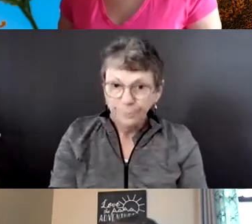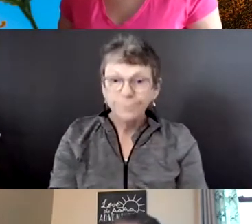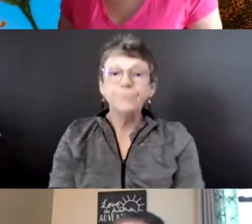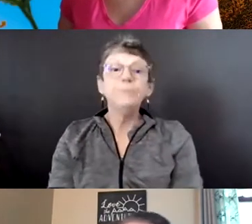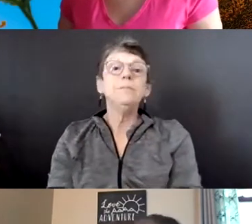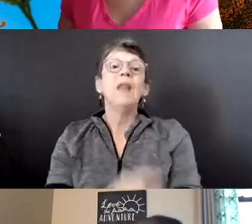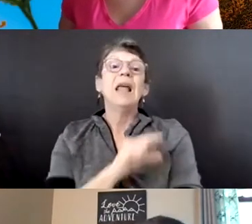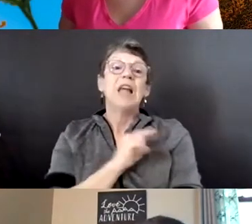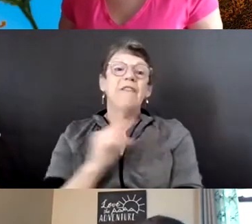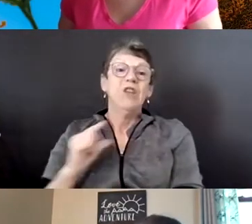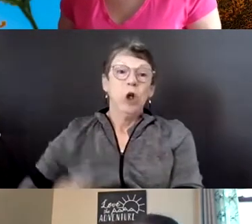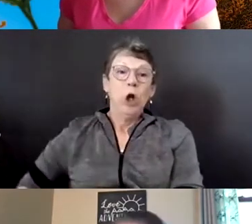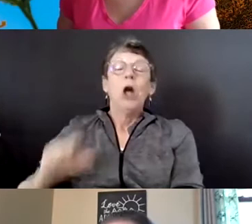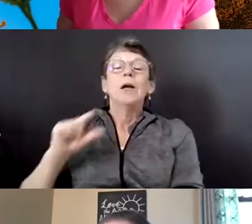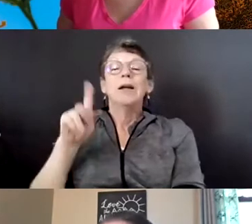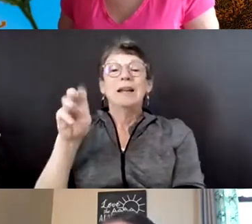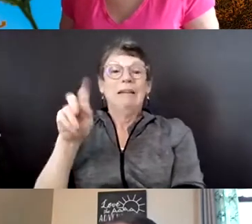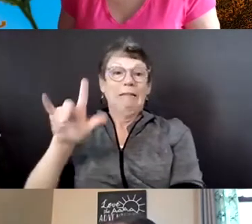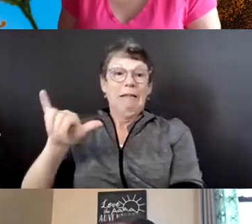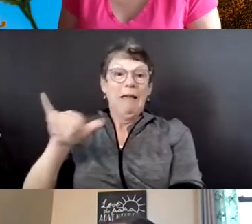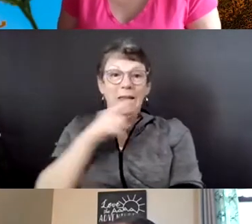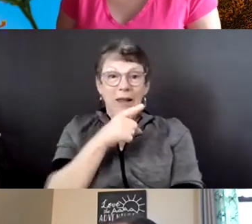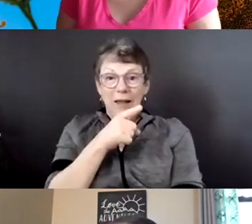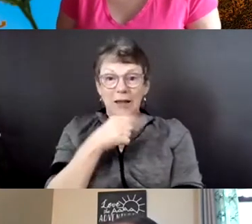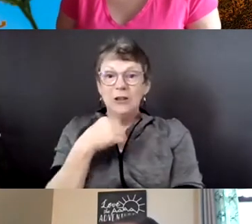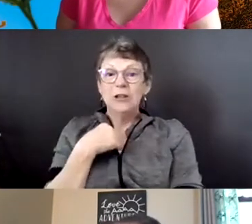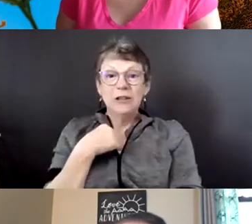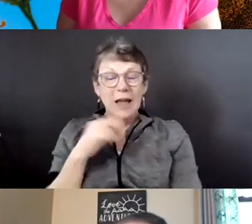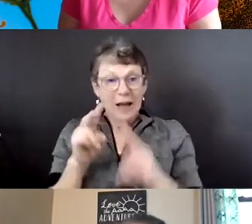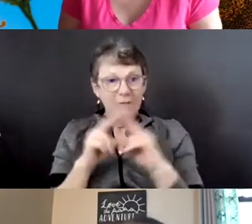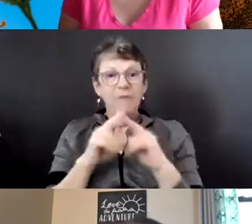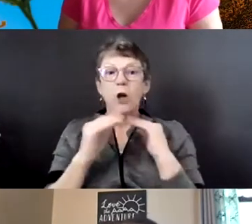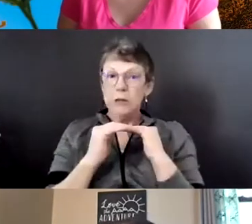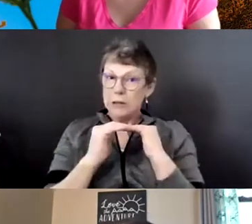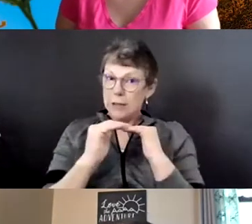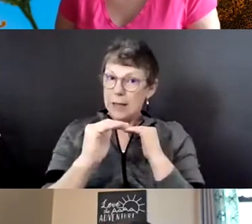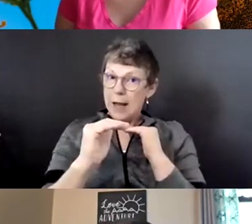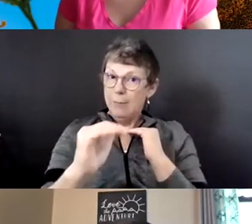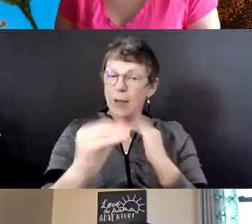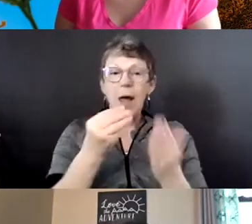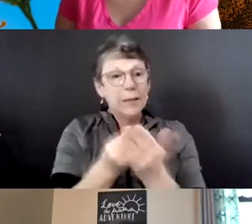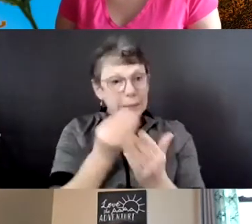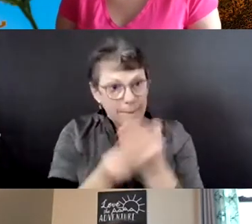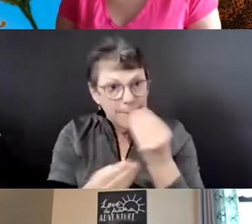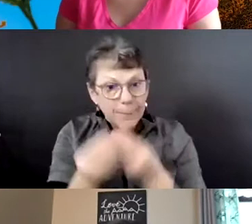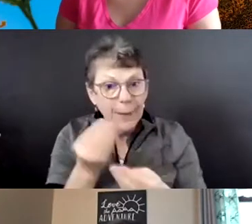has had a very stabilized budget, and we are having some increased